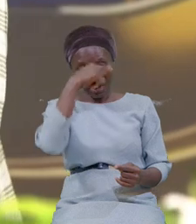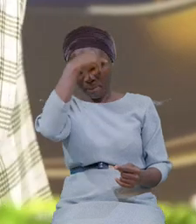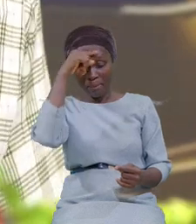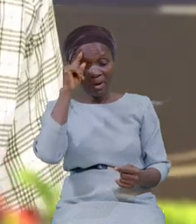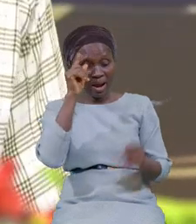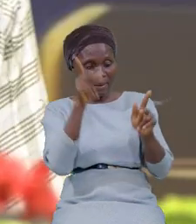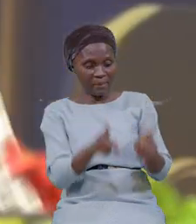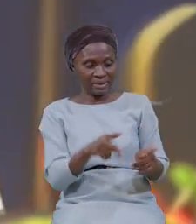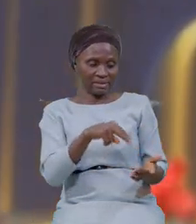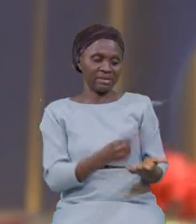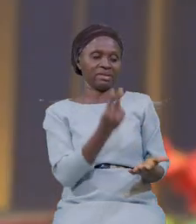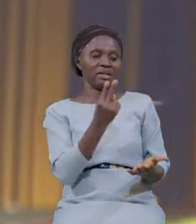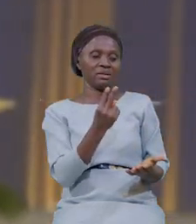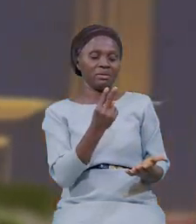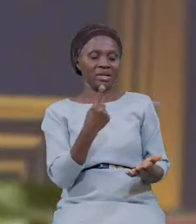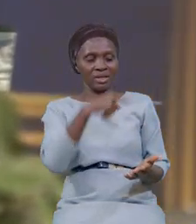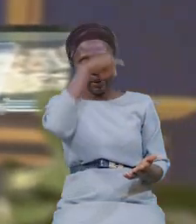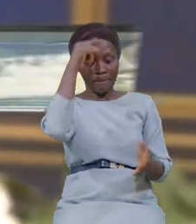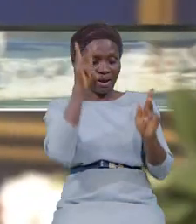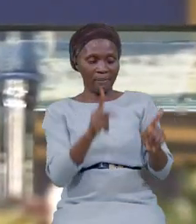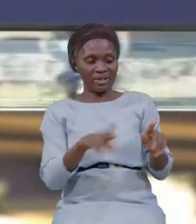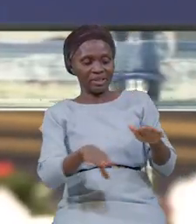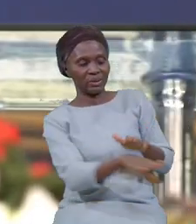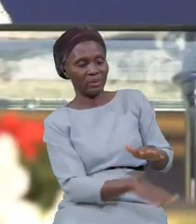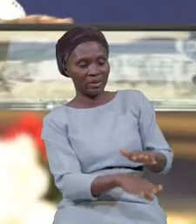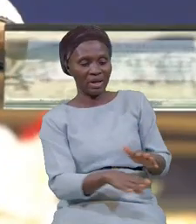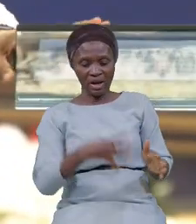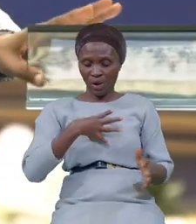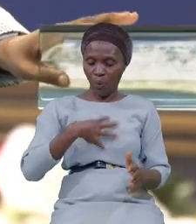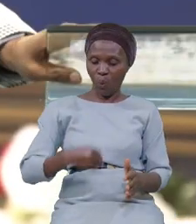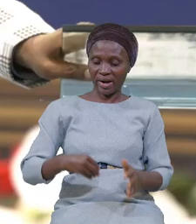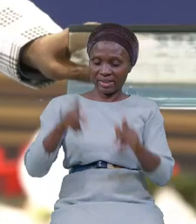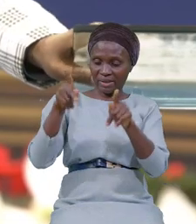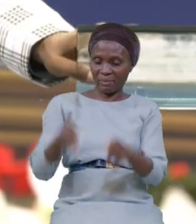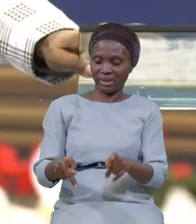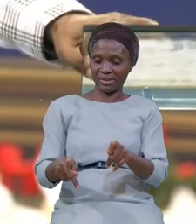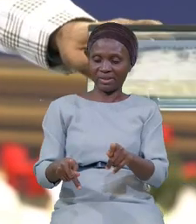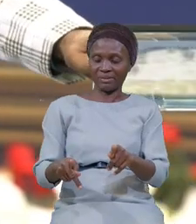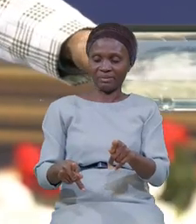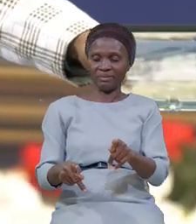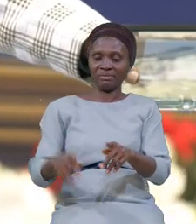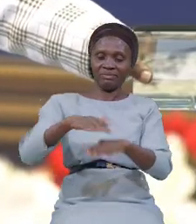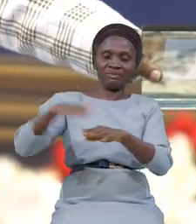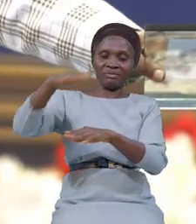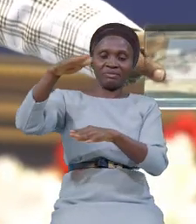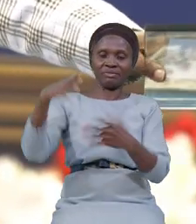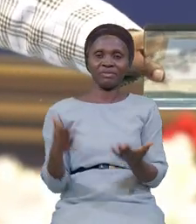this time, the lady who eventually brought the